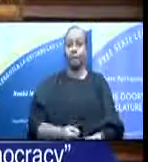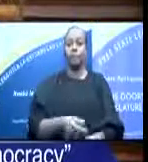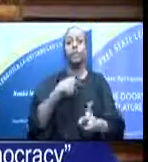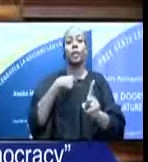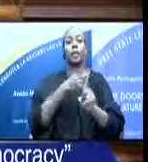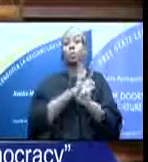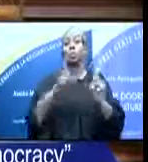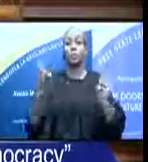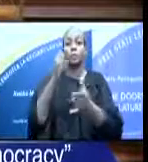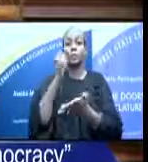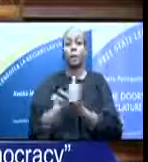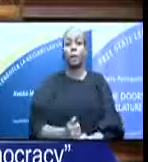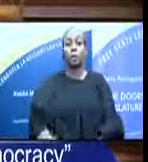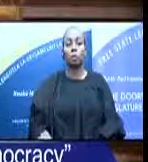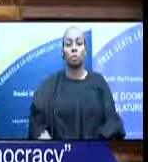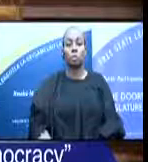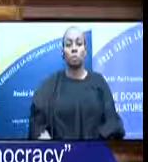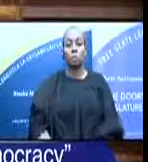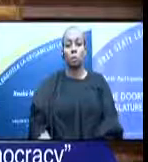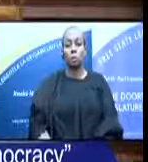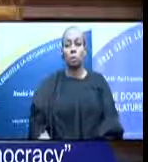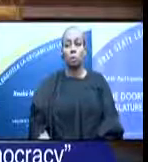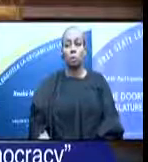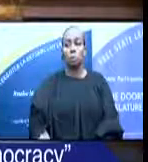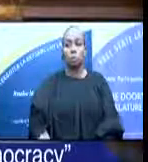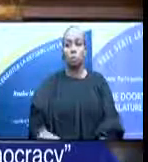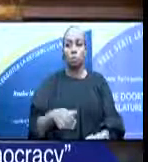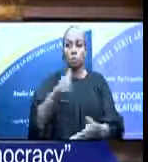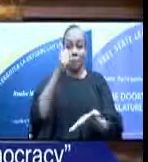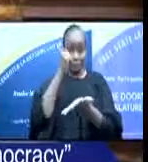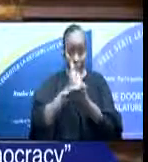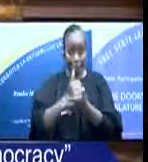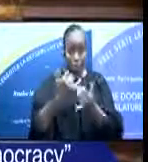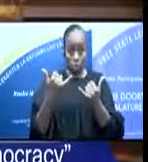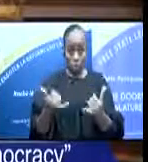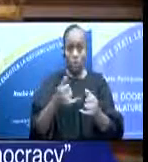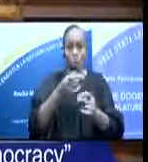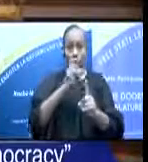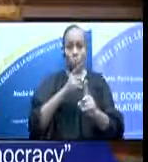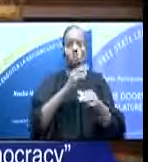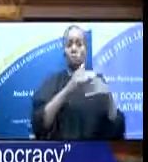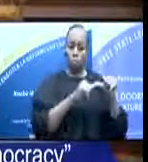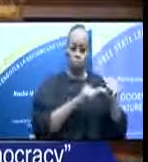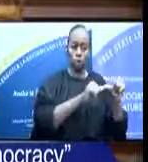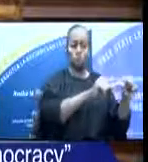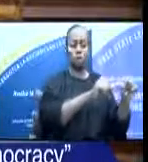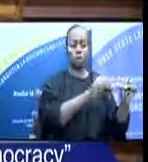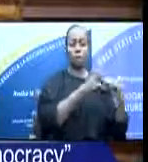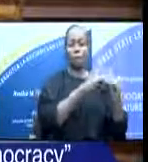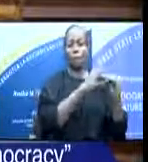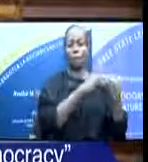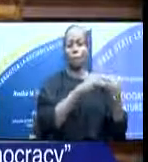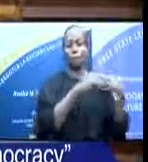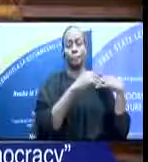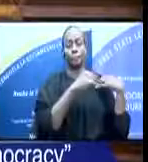out of order. Sit down. Sit down. You are out of order. Proceed, Honorable Nanyan.